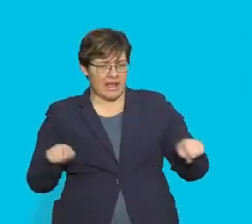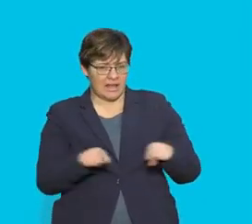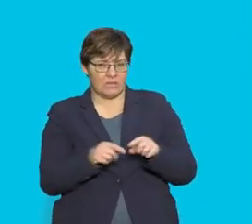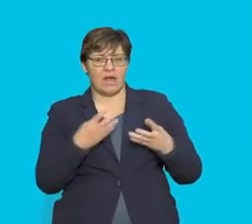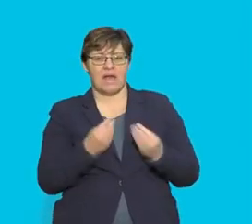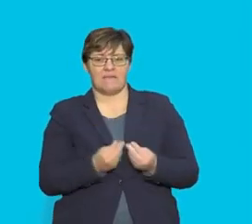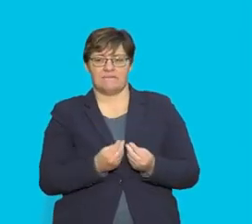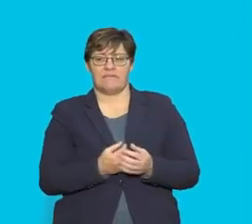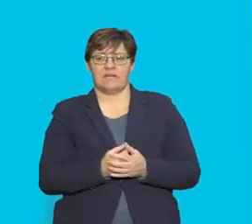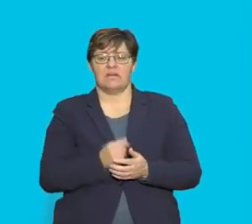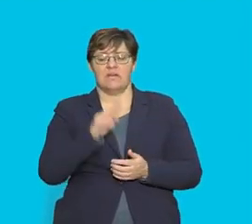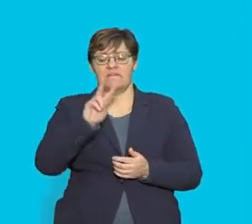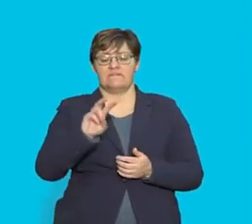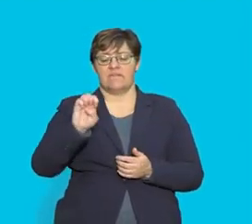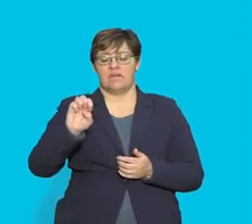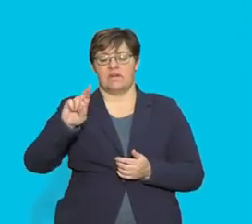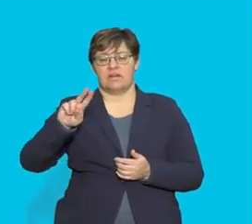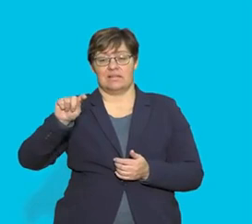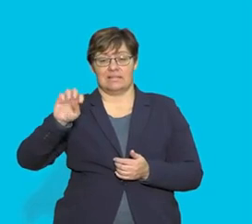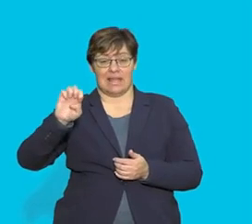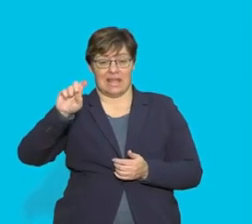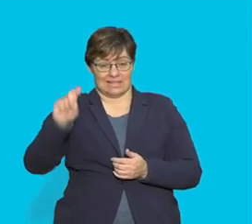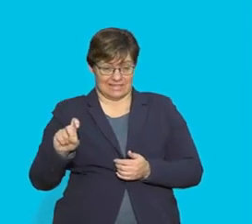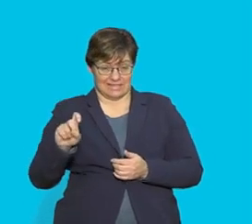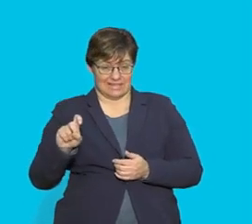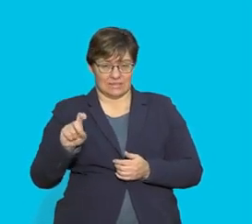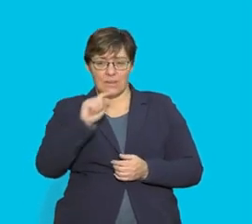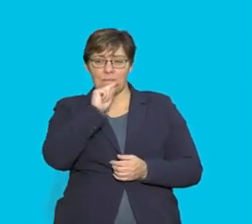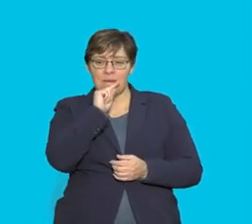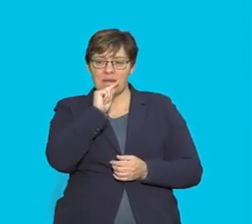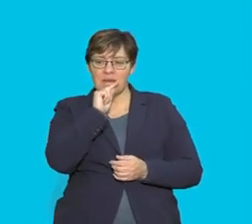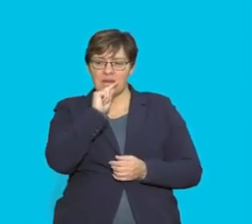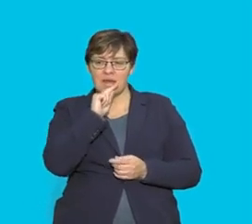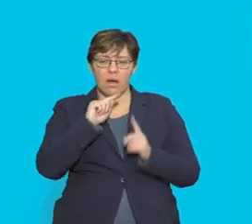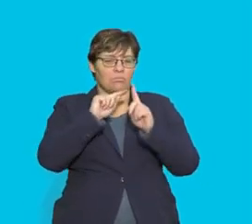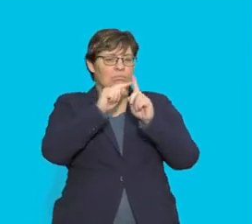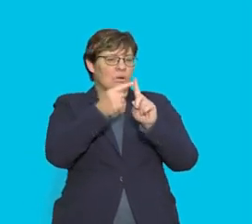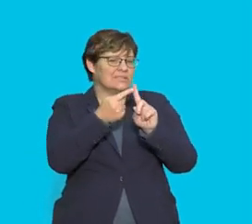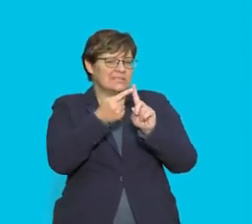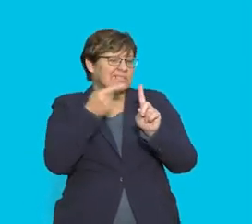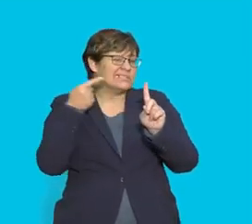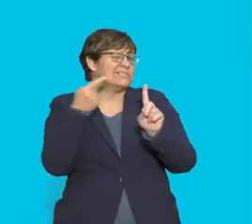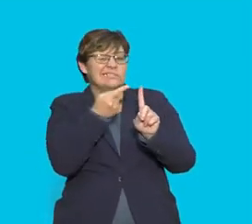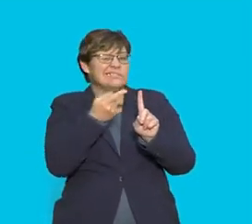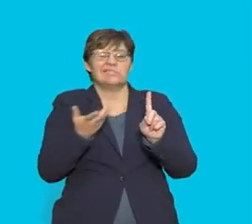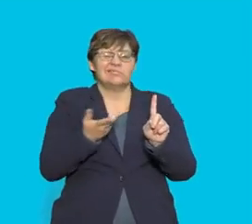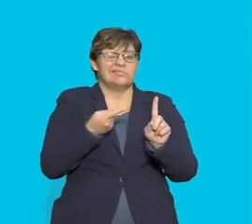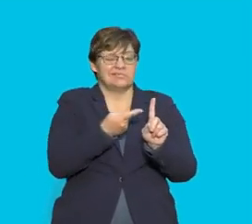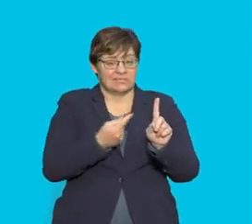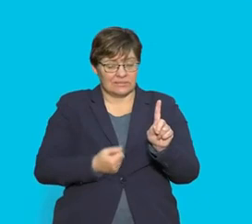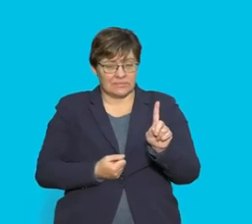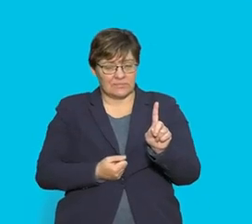have what we call a vertex, right? So these are the points where